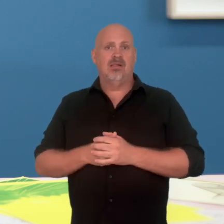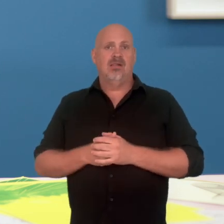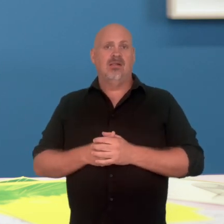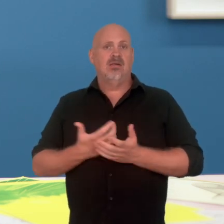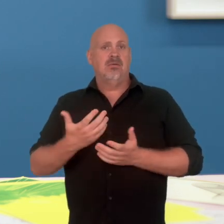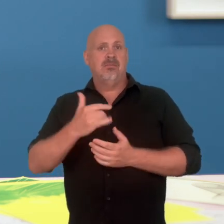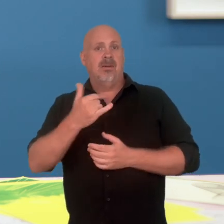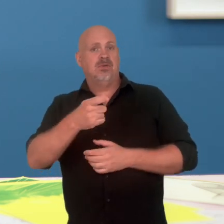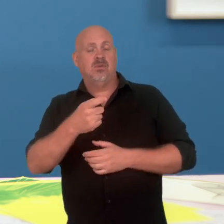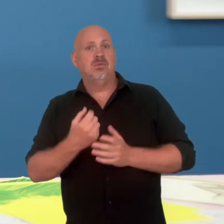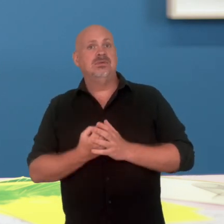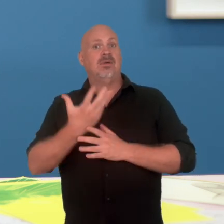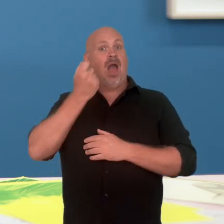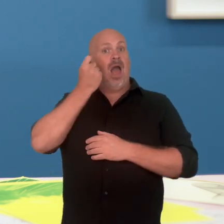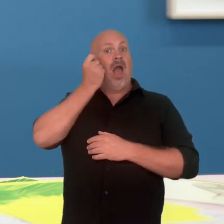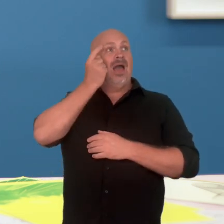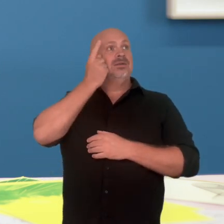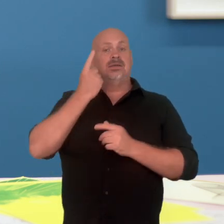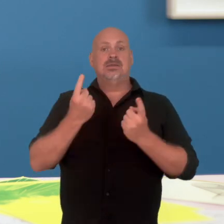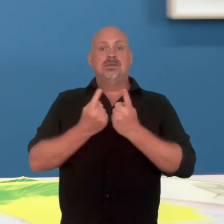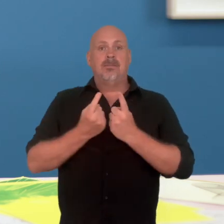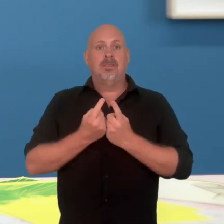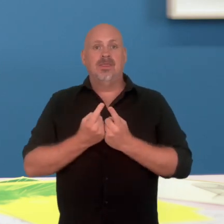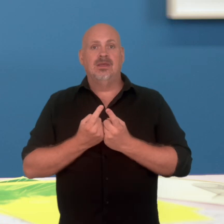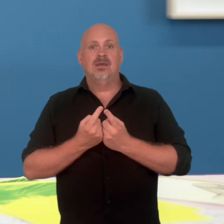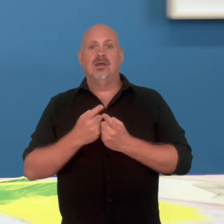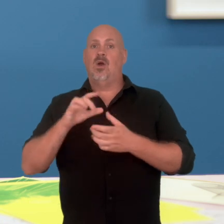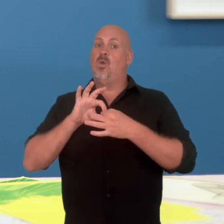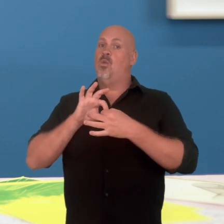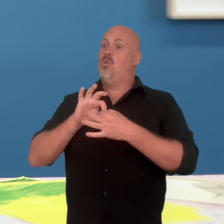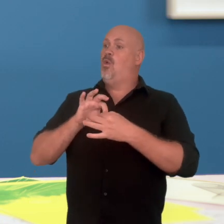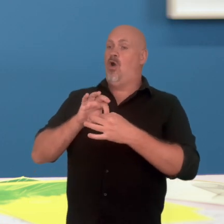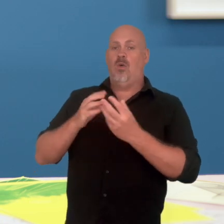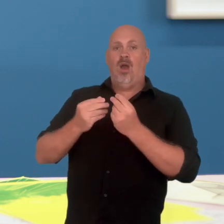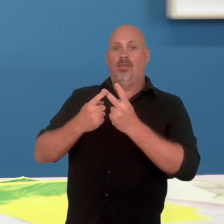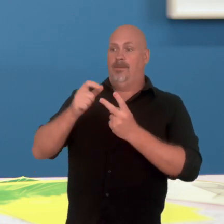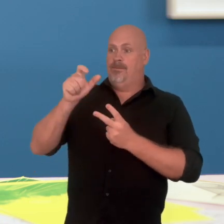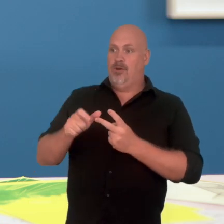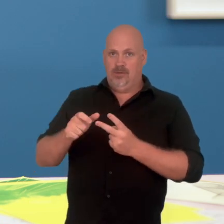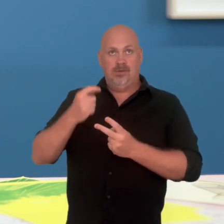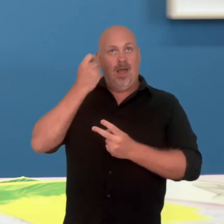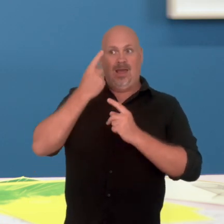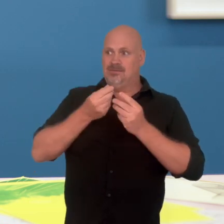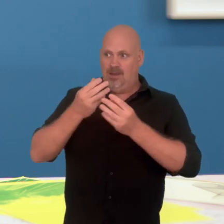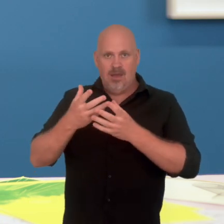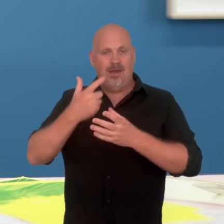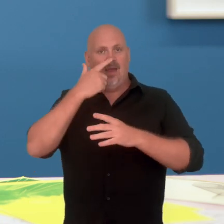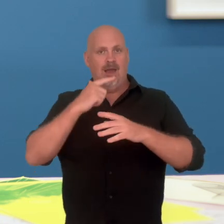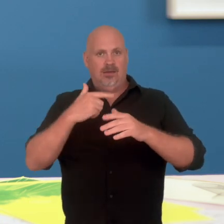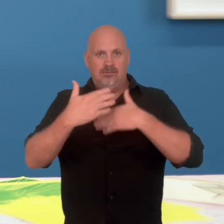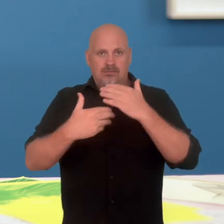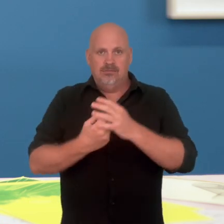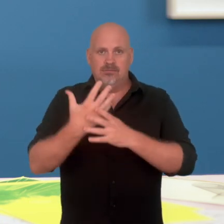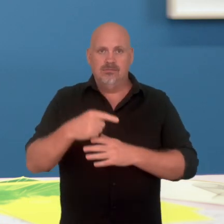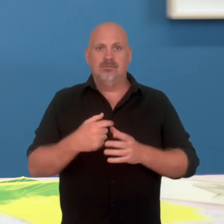you develop an idea for something and then work with someone else to implement it. Or the lack of